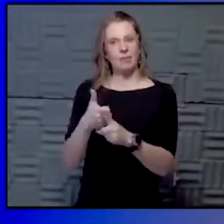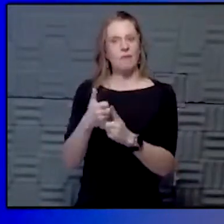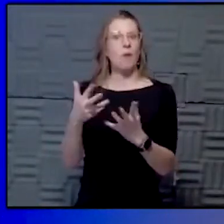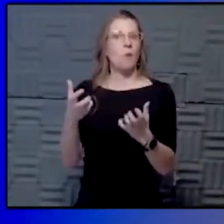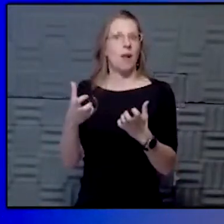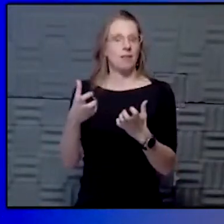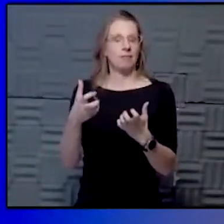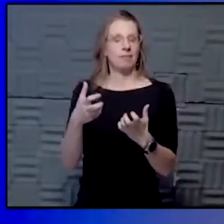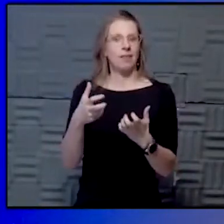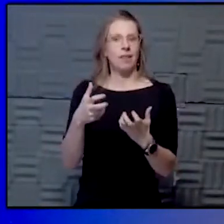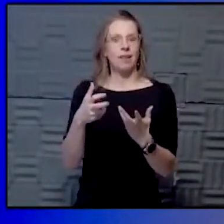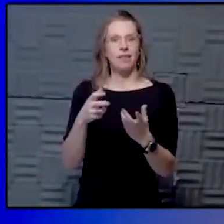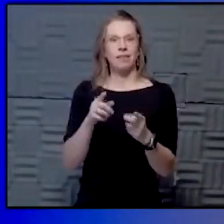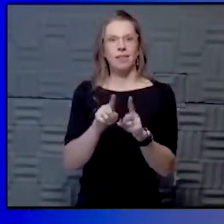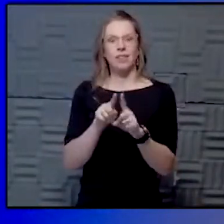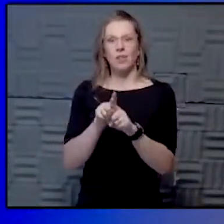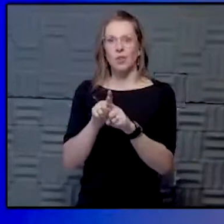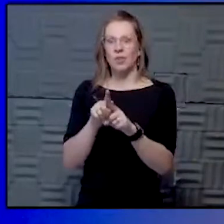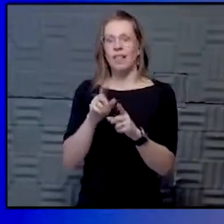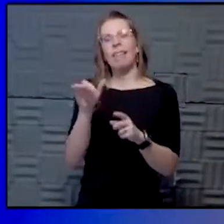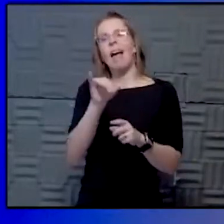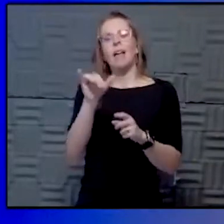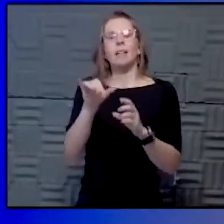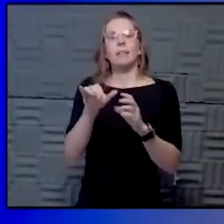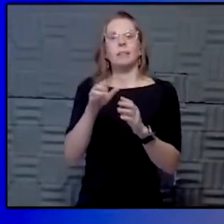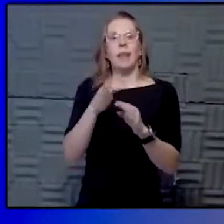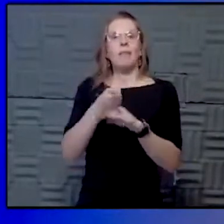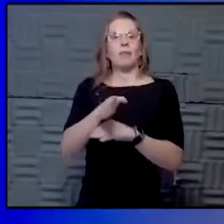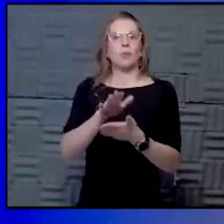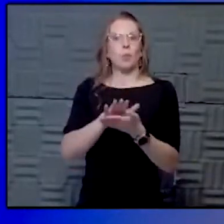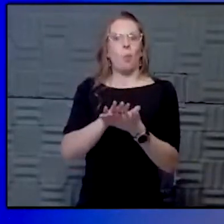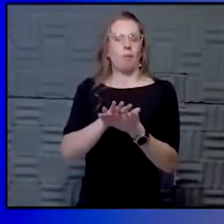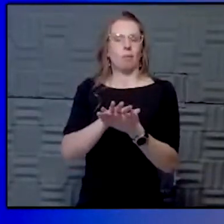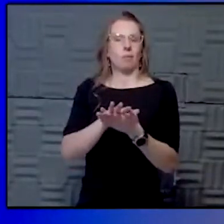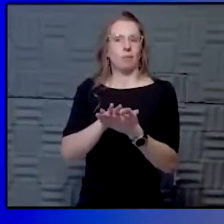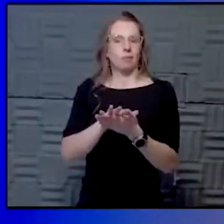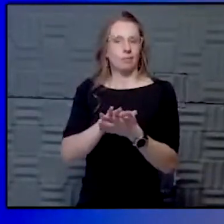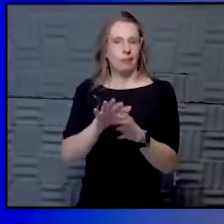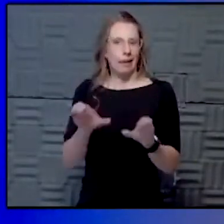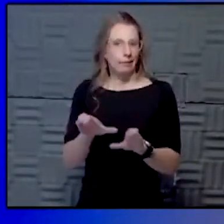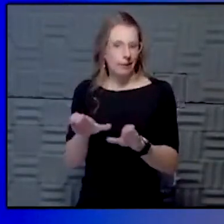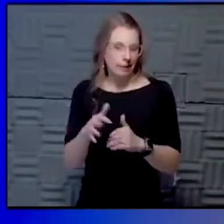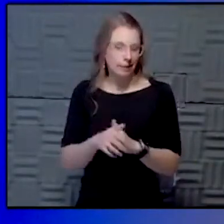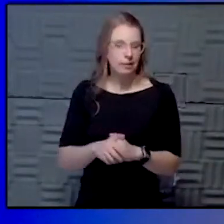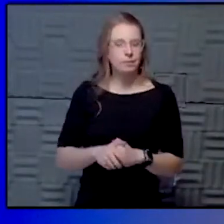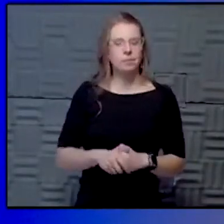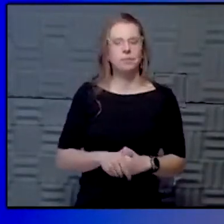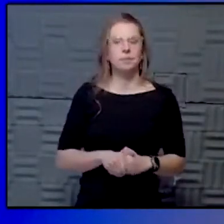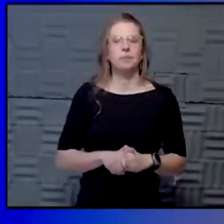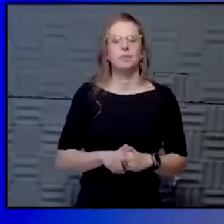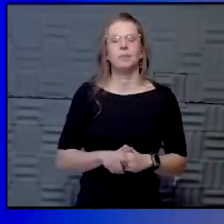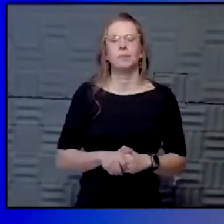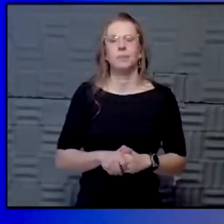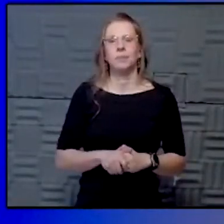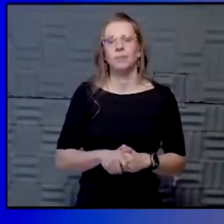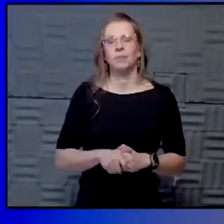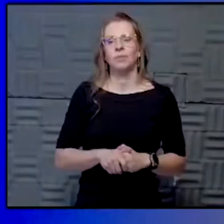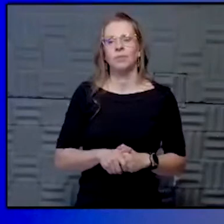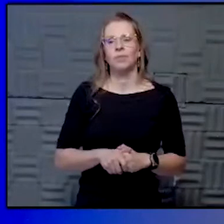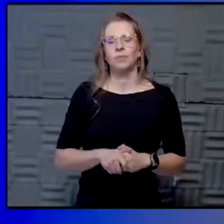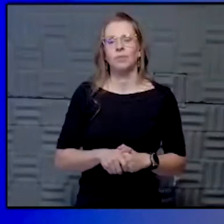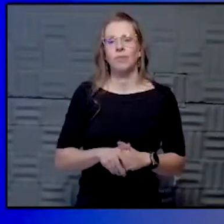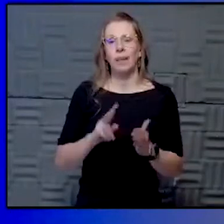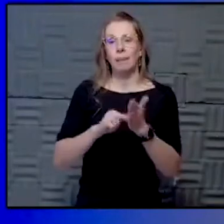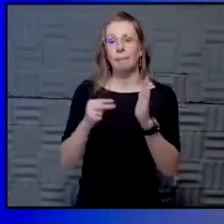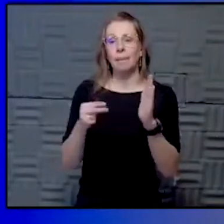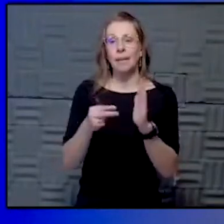especially extracurriculars, because we know that the kids are involved in extracurricular activities, doing things. This will lessen that